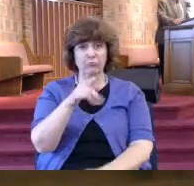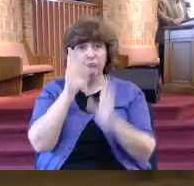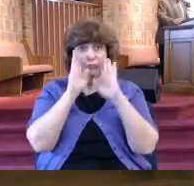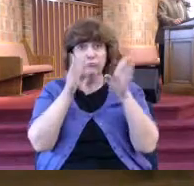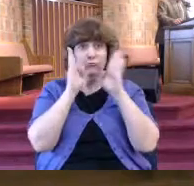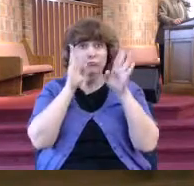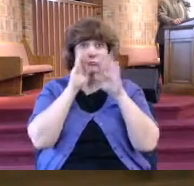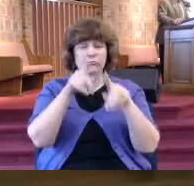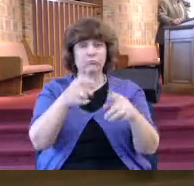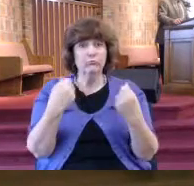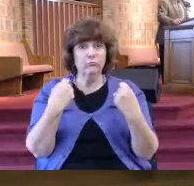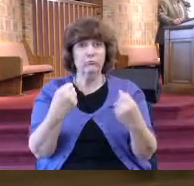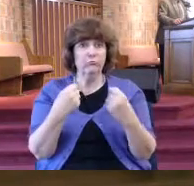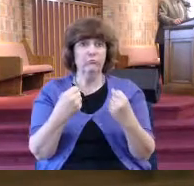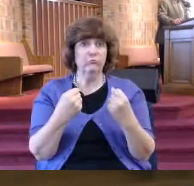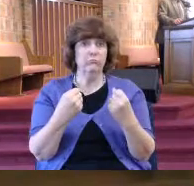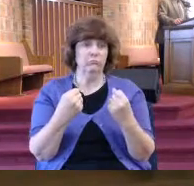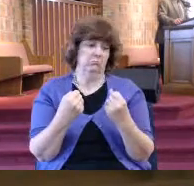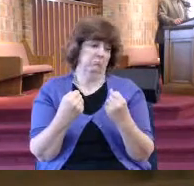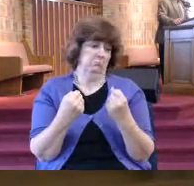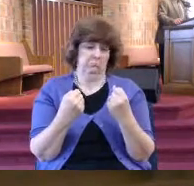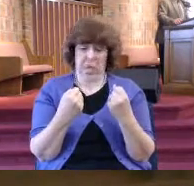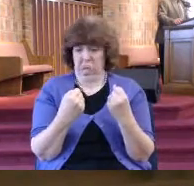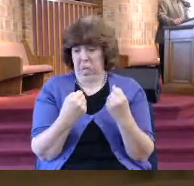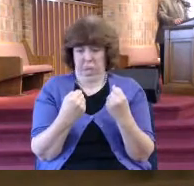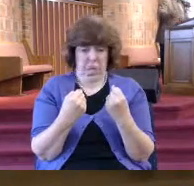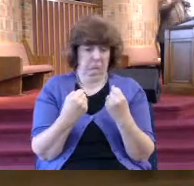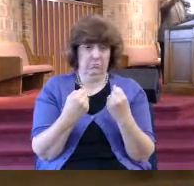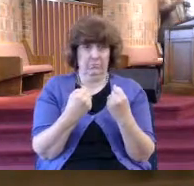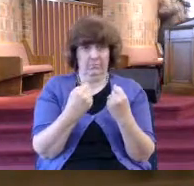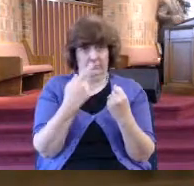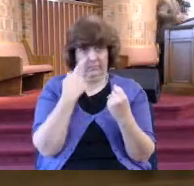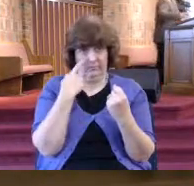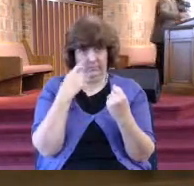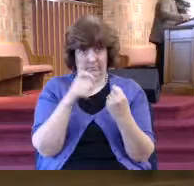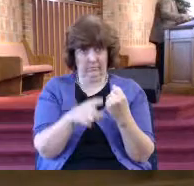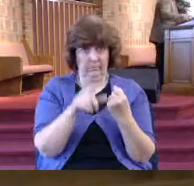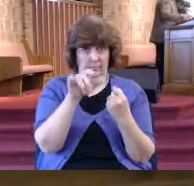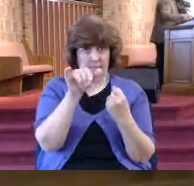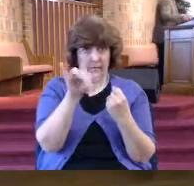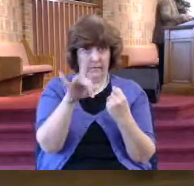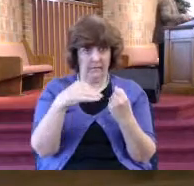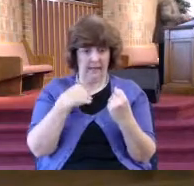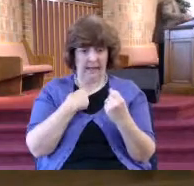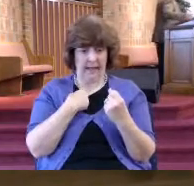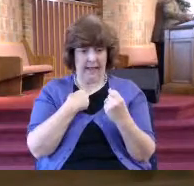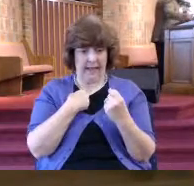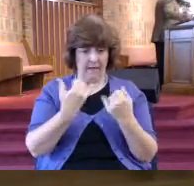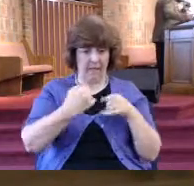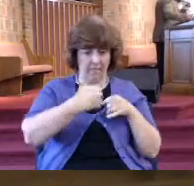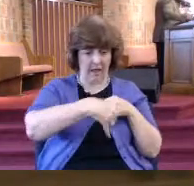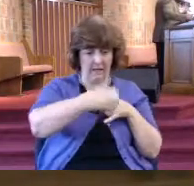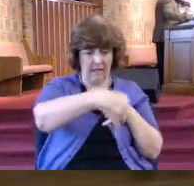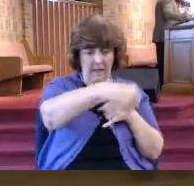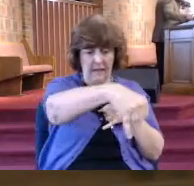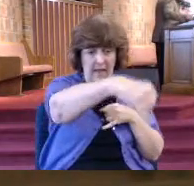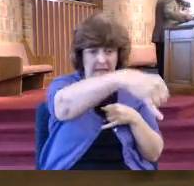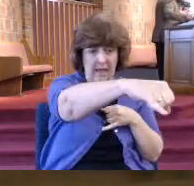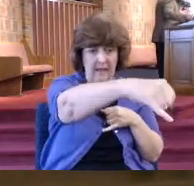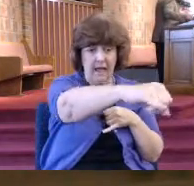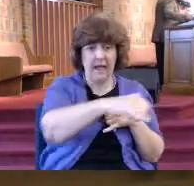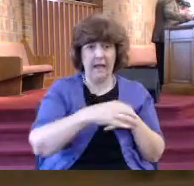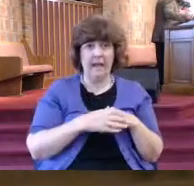on? Probably not. Did you notice, for example, if it was properly marked, that there was a yellow